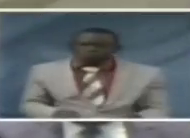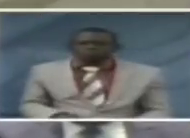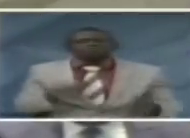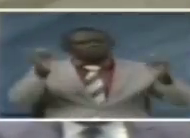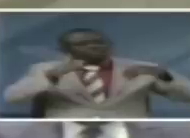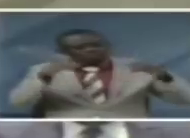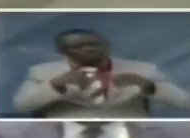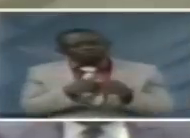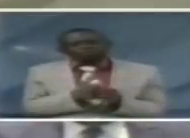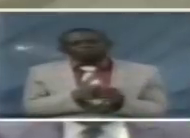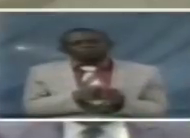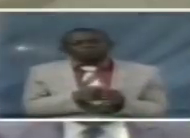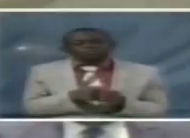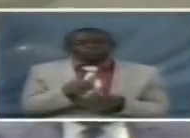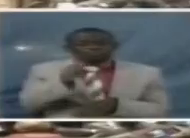Mr. Speaker,